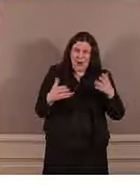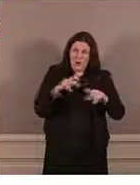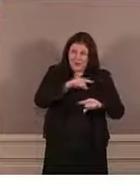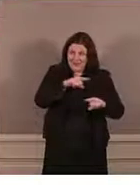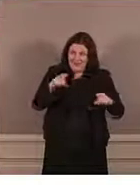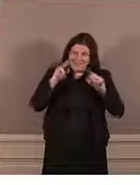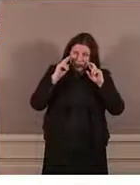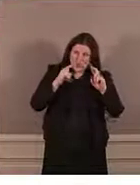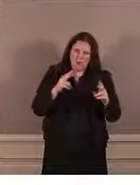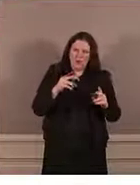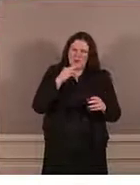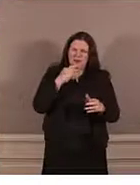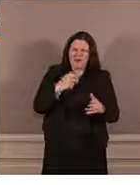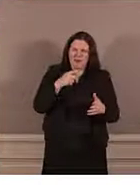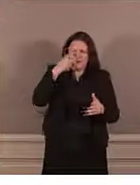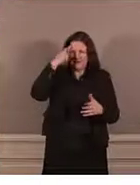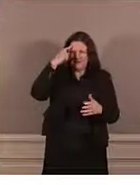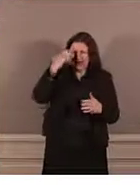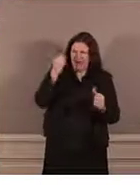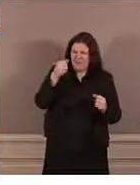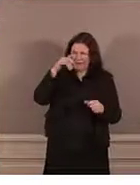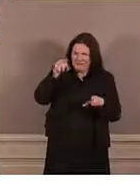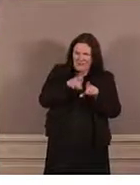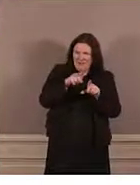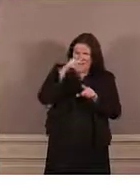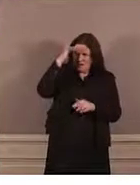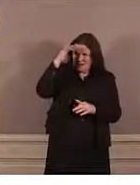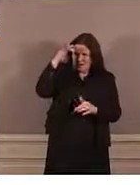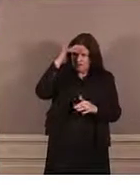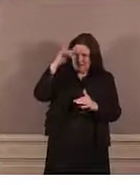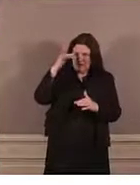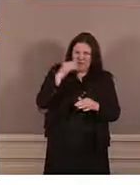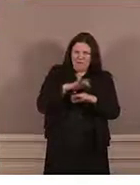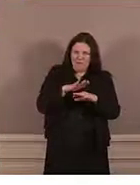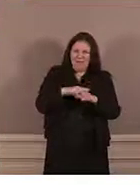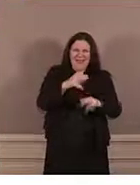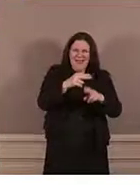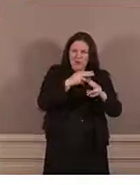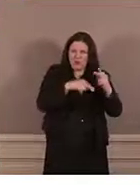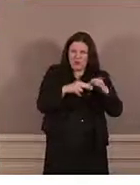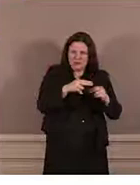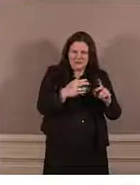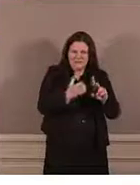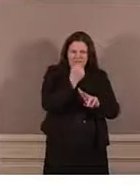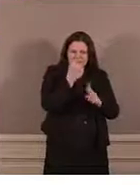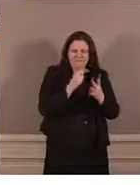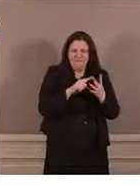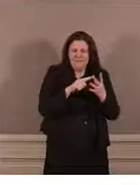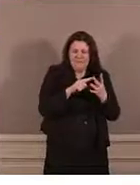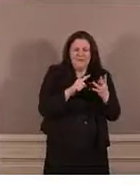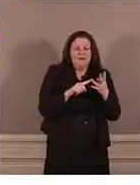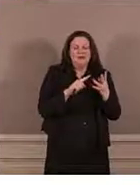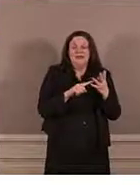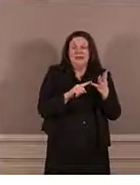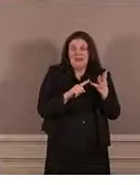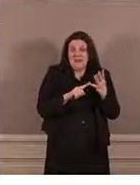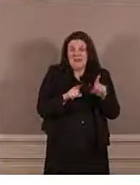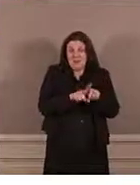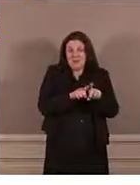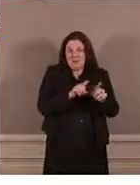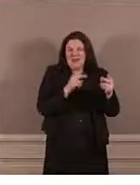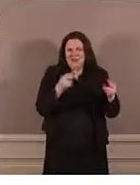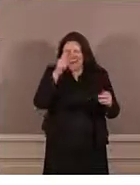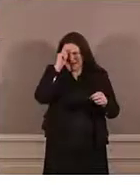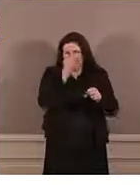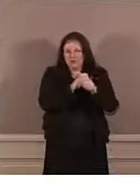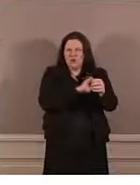their buy-in to the underlying philosophy of being an outcomes-focused organisation. And obviously we need to look at organisational culture